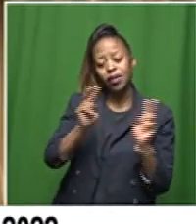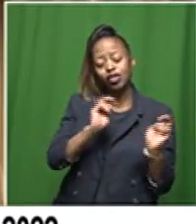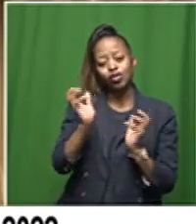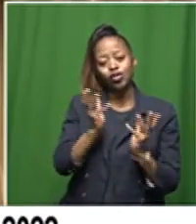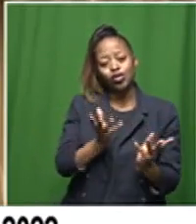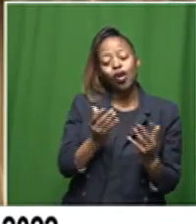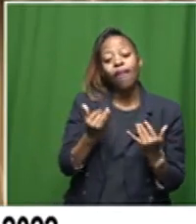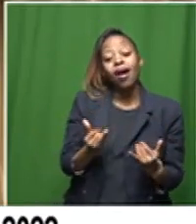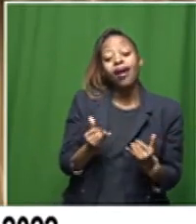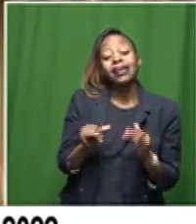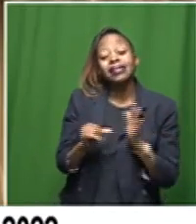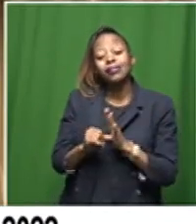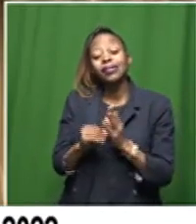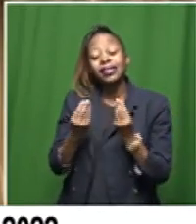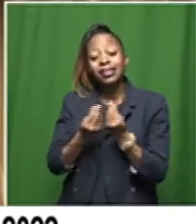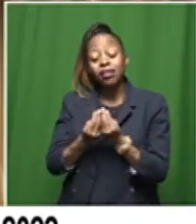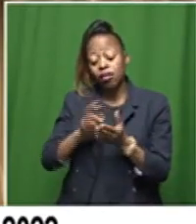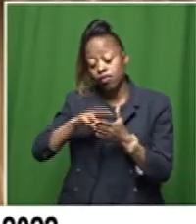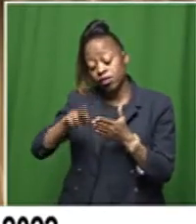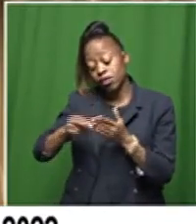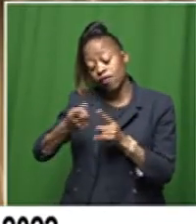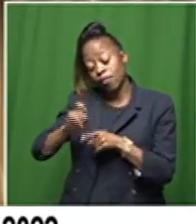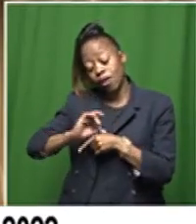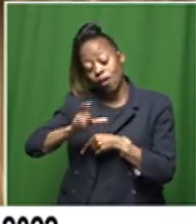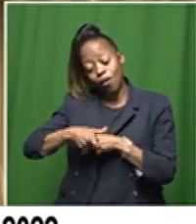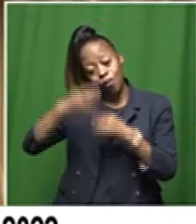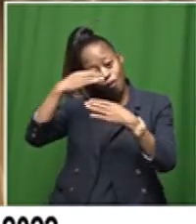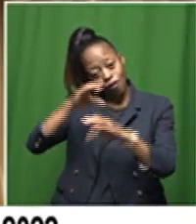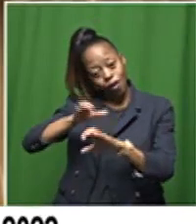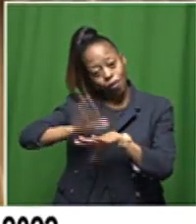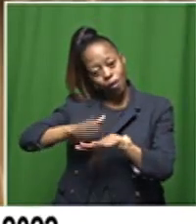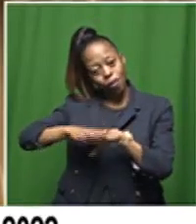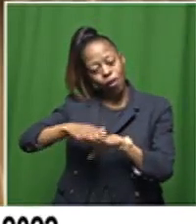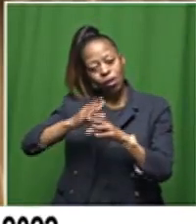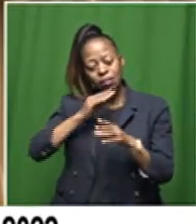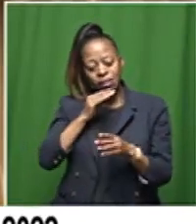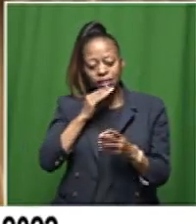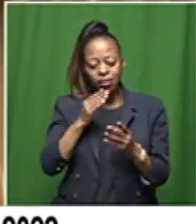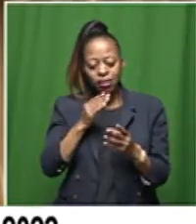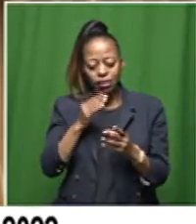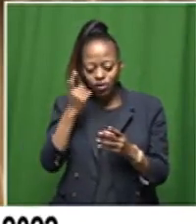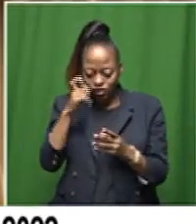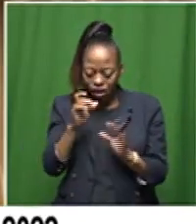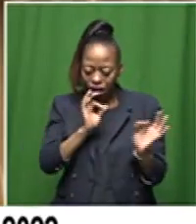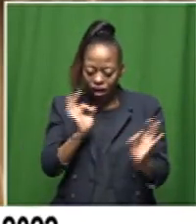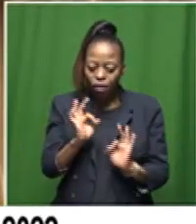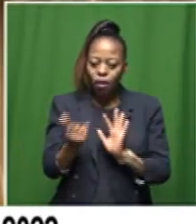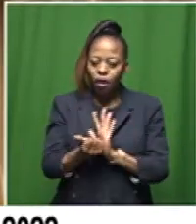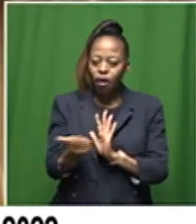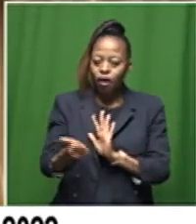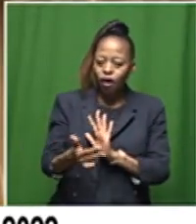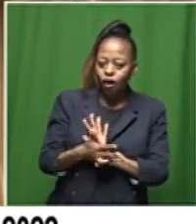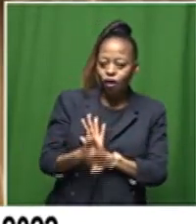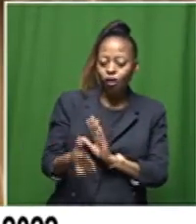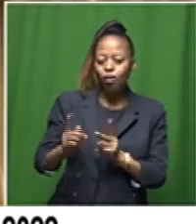key issues of the outcomes of the conference will be revisiting common accreditation platforms,